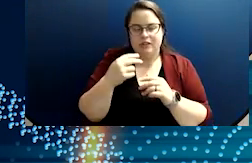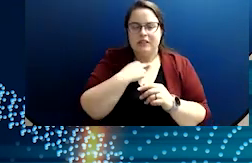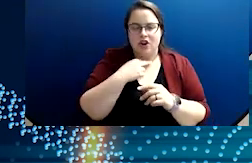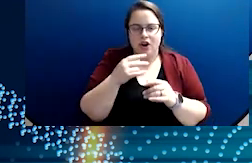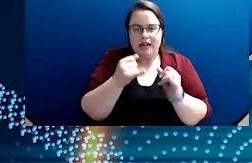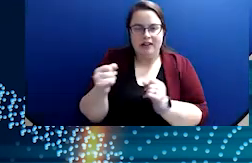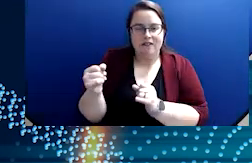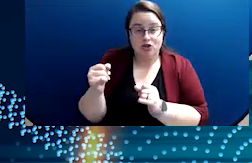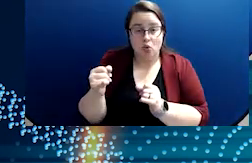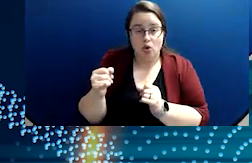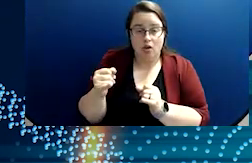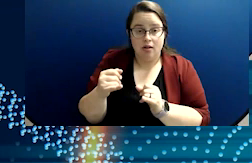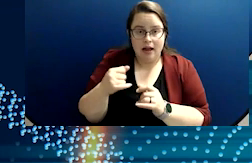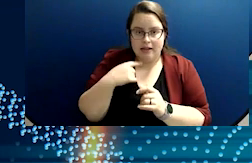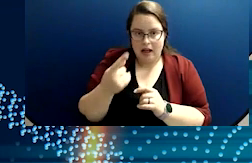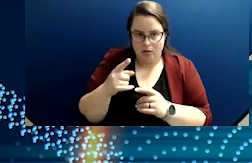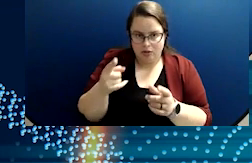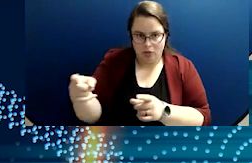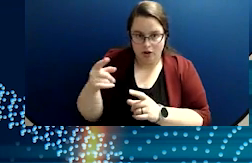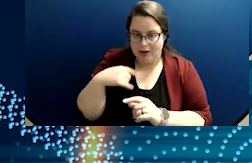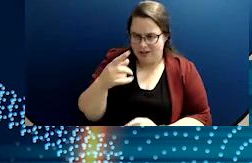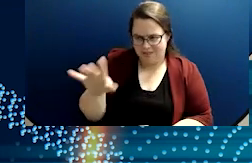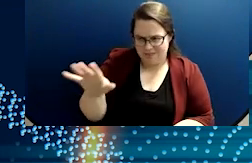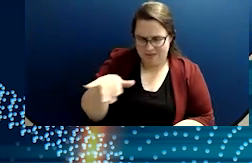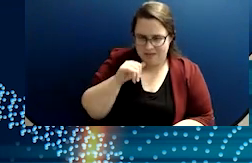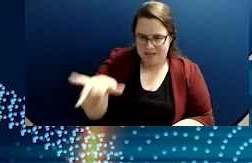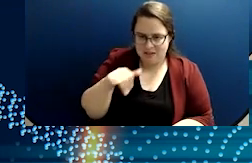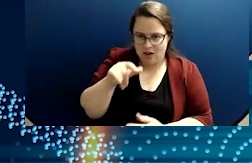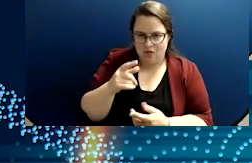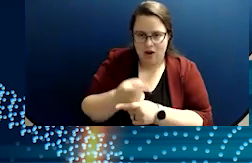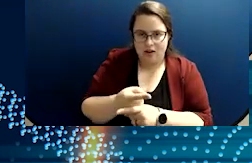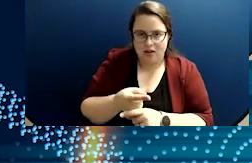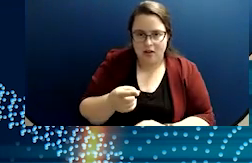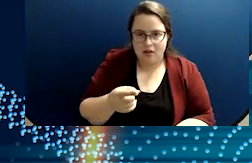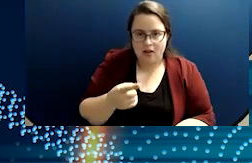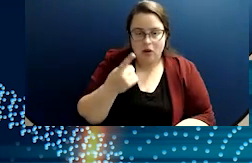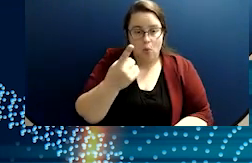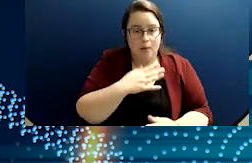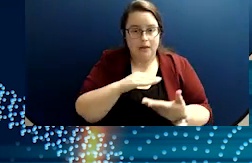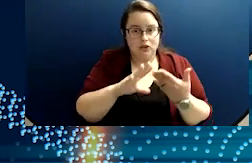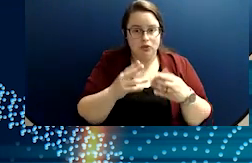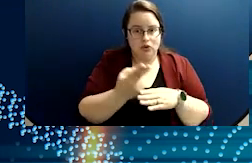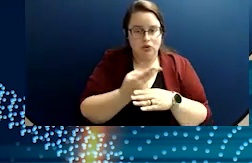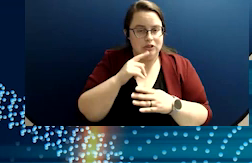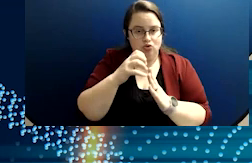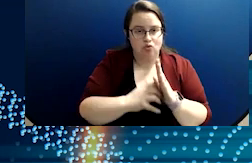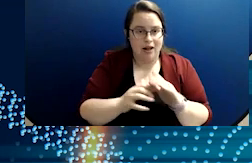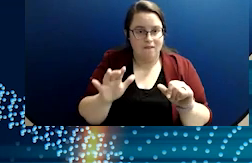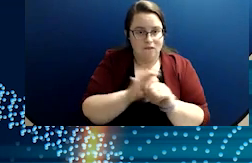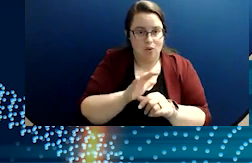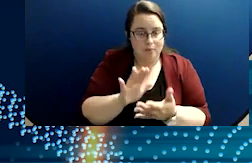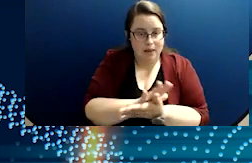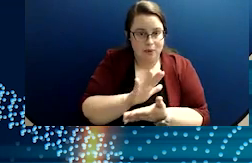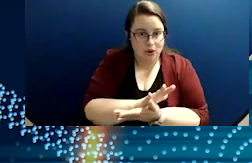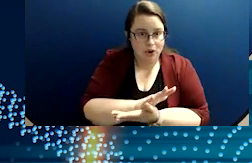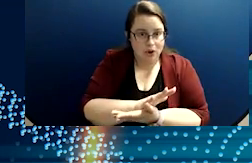goes on, because you can tell it like that's not correct. 20% of my students use it. I'm like over the summer to write their entire papers. Mhm. And I've used like